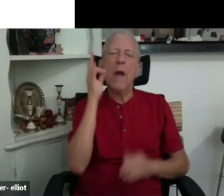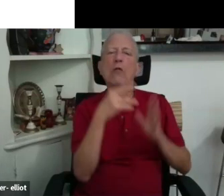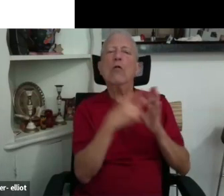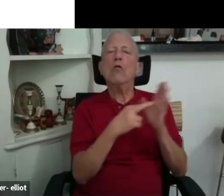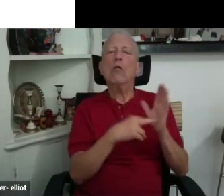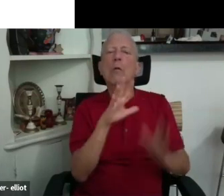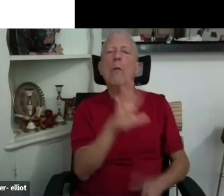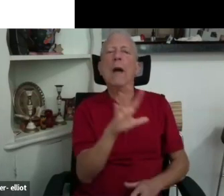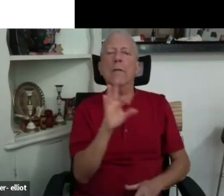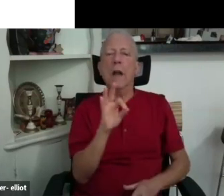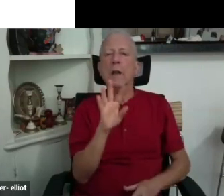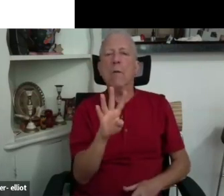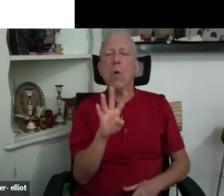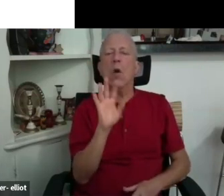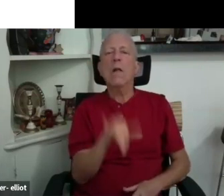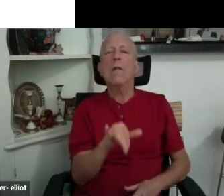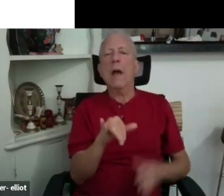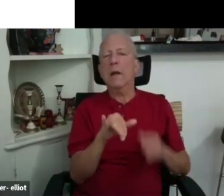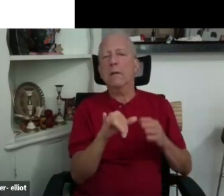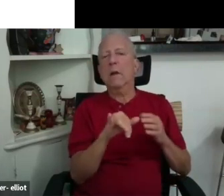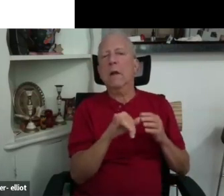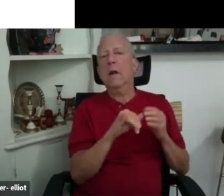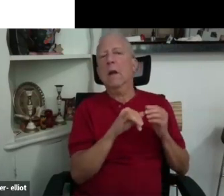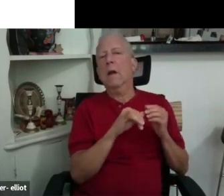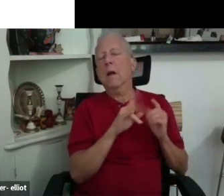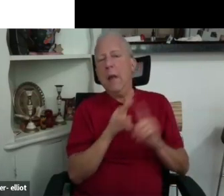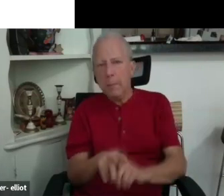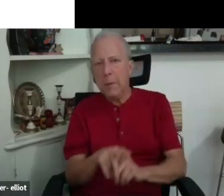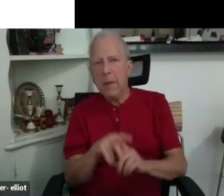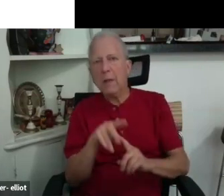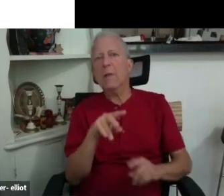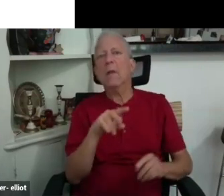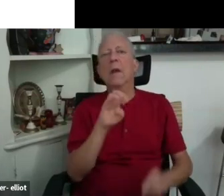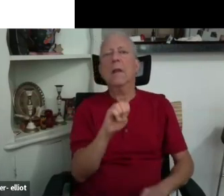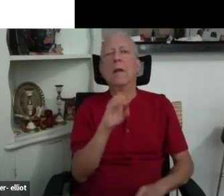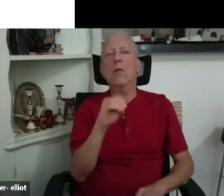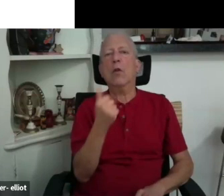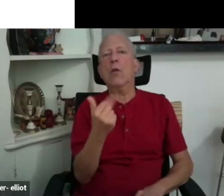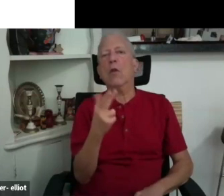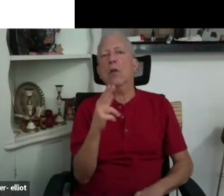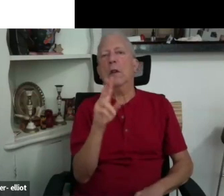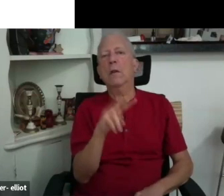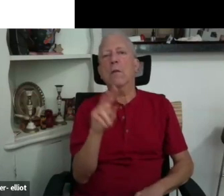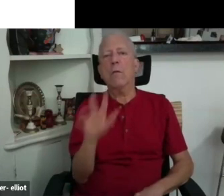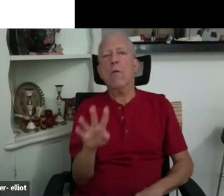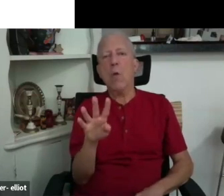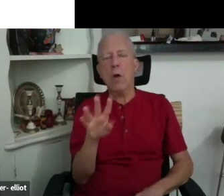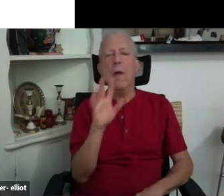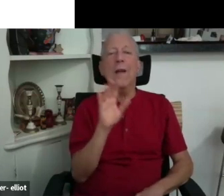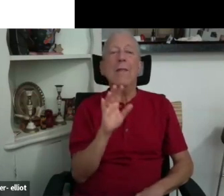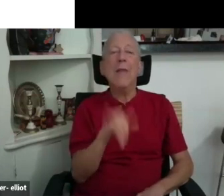which implements Executive Order 13224. As written, these